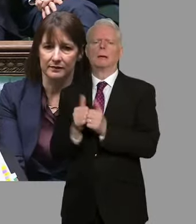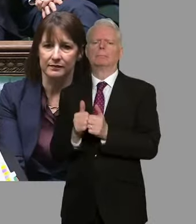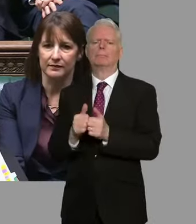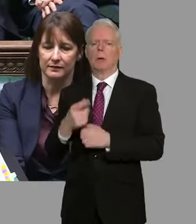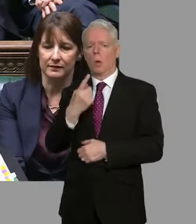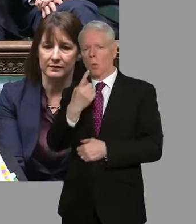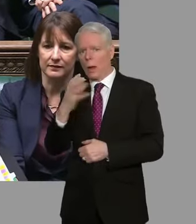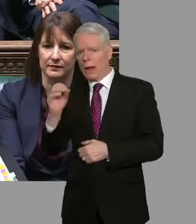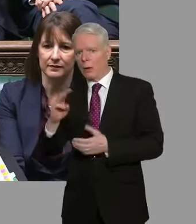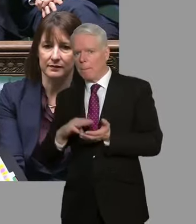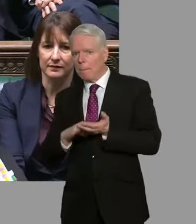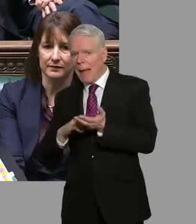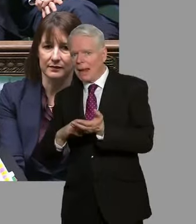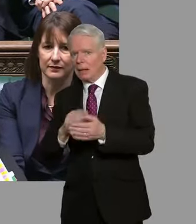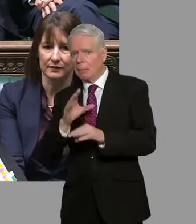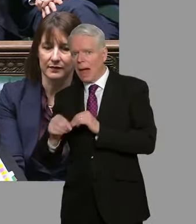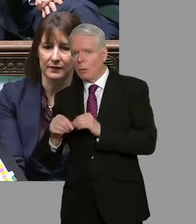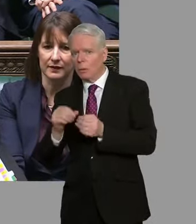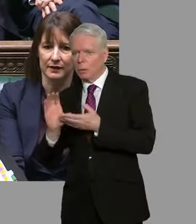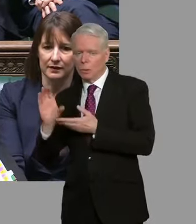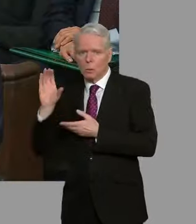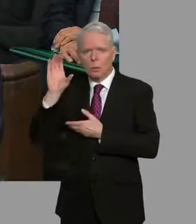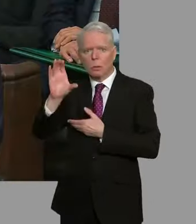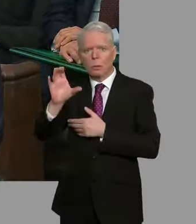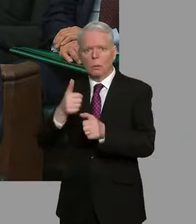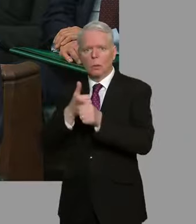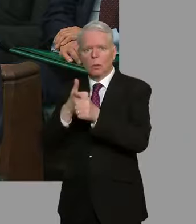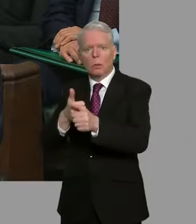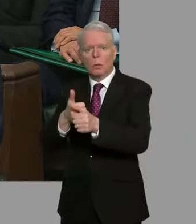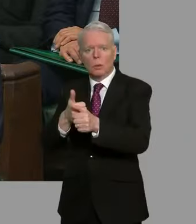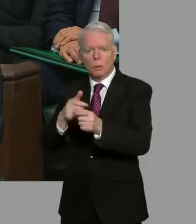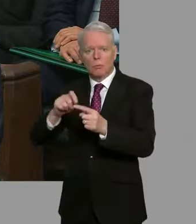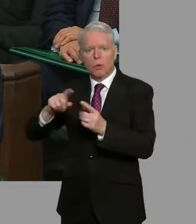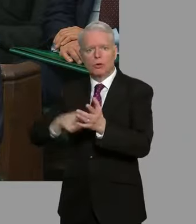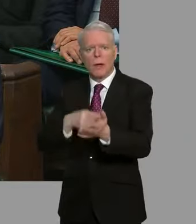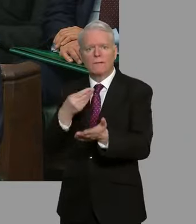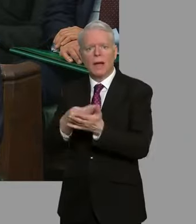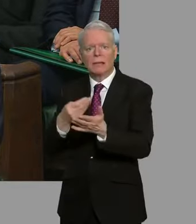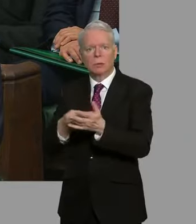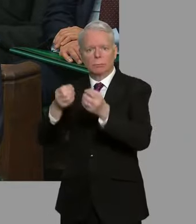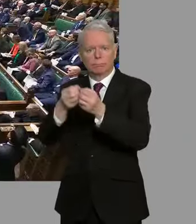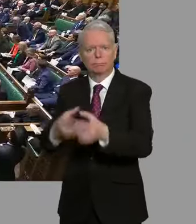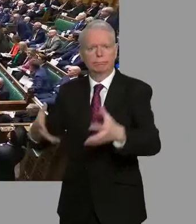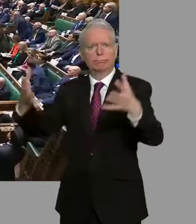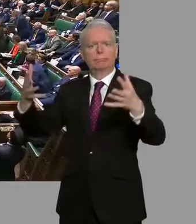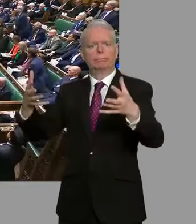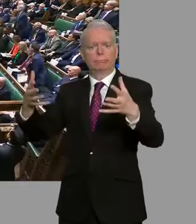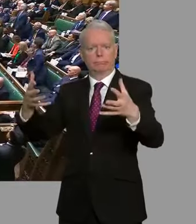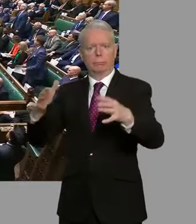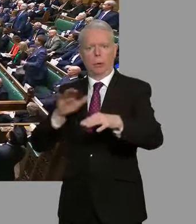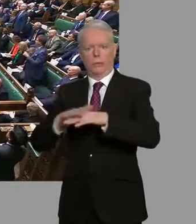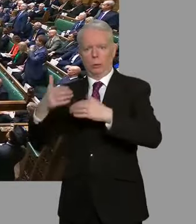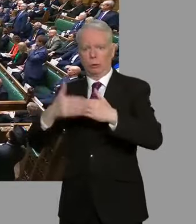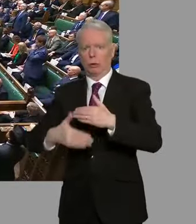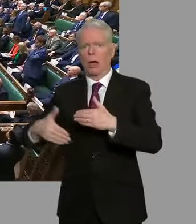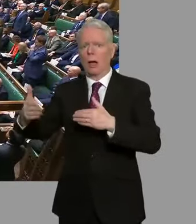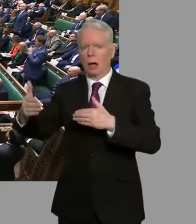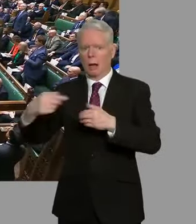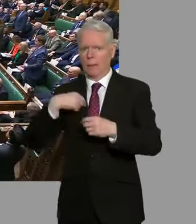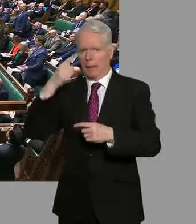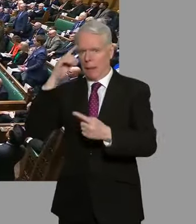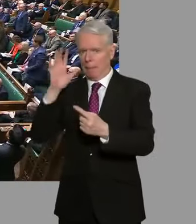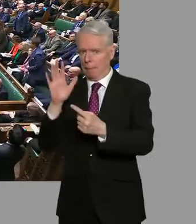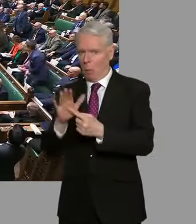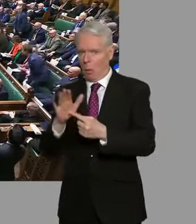that viable long-term future is there for the workers, for their communities, and all that rely on it. Dr. Danny Chambers.